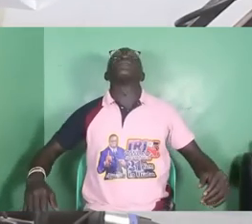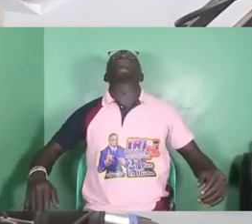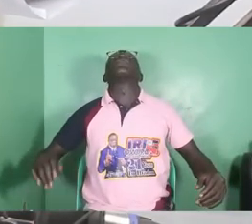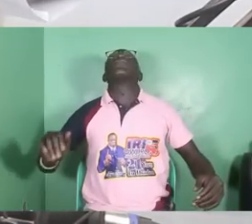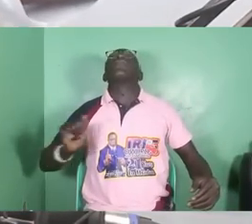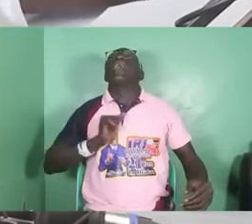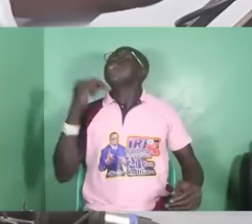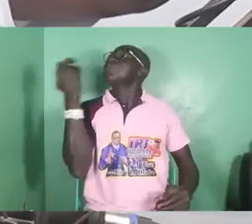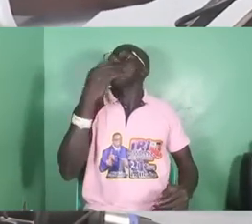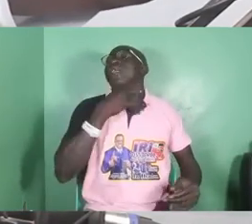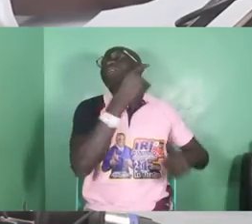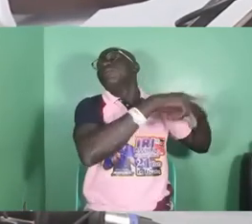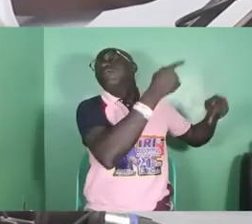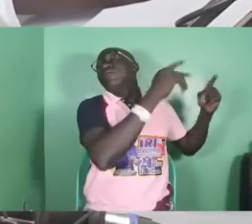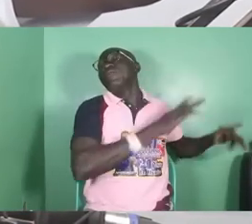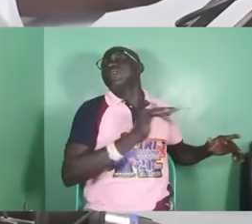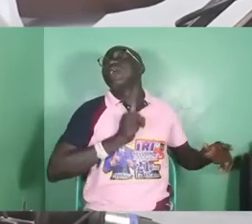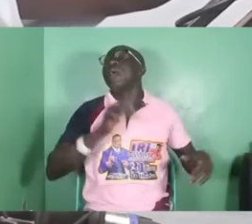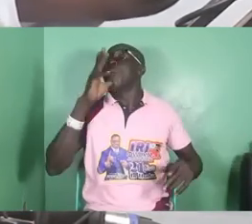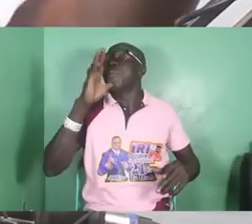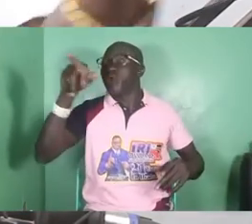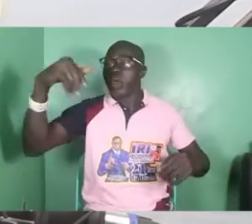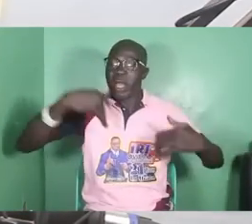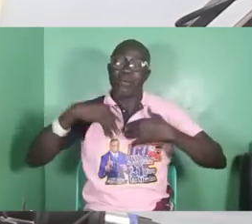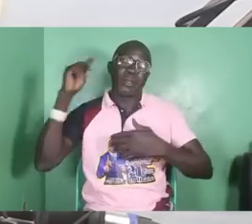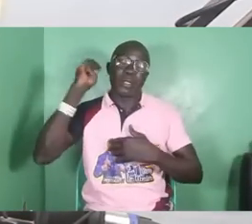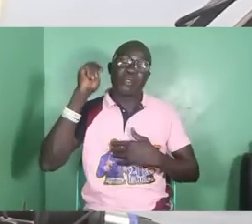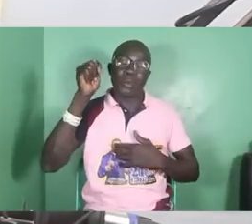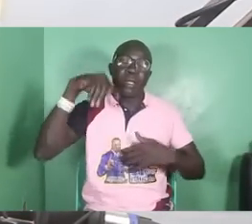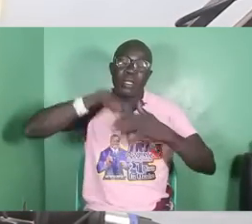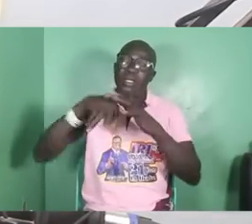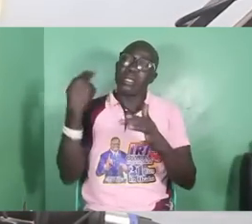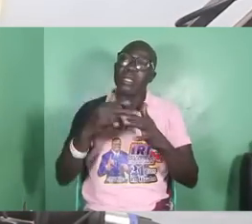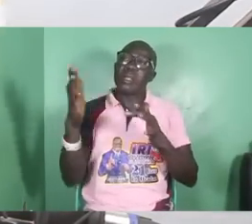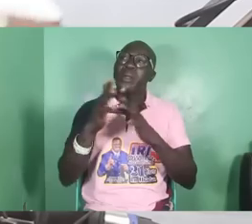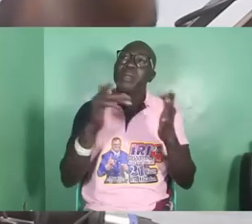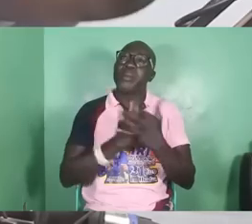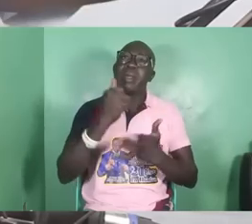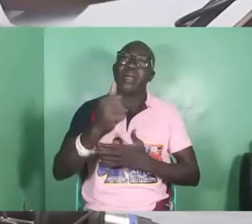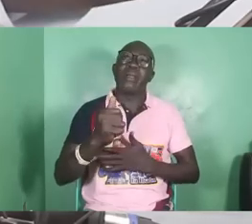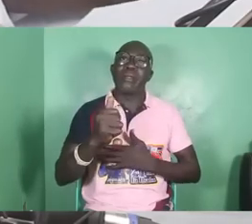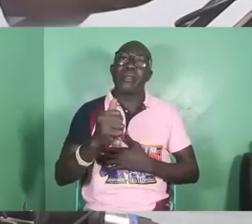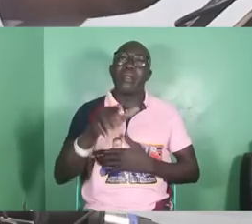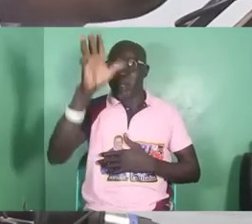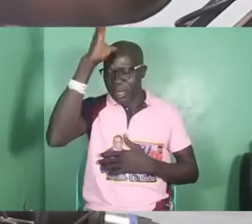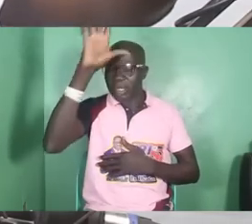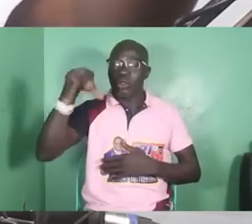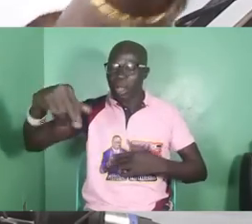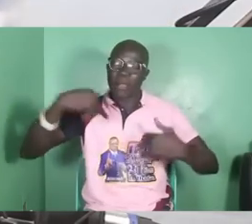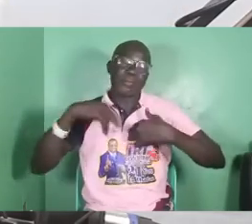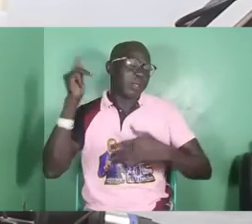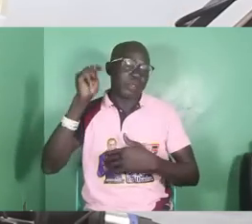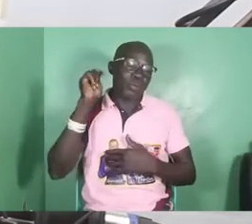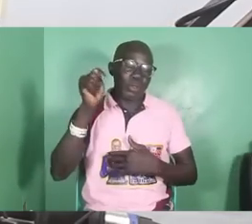I speak as prophet. Mommy, what need testimony? Mommy, you have me. In the name of Jesus. Amen. Daddy, what need